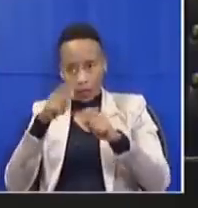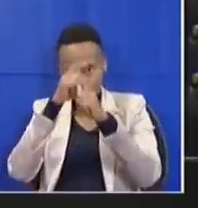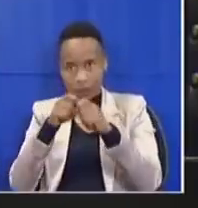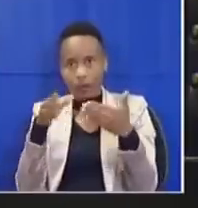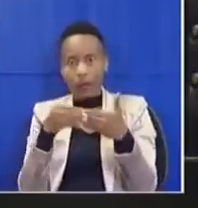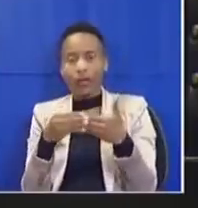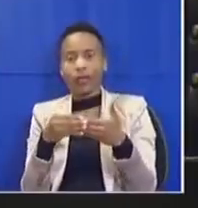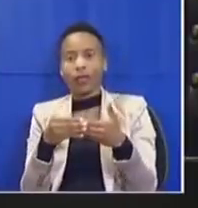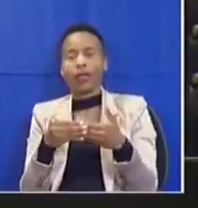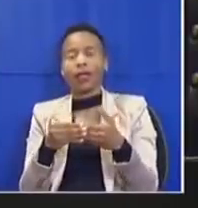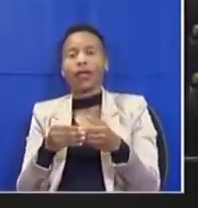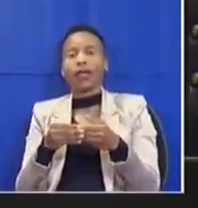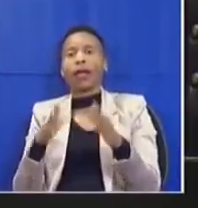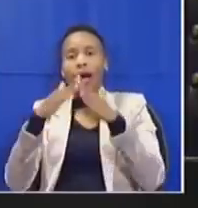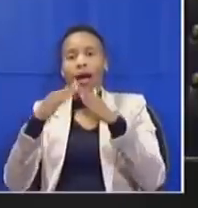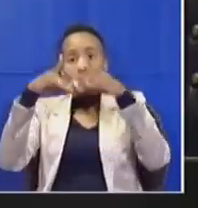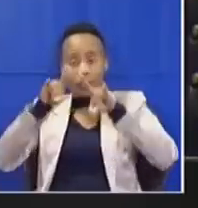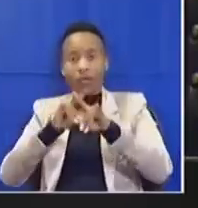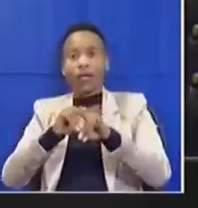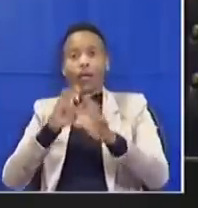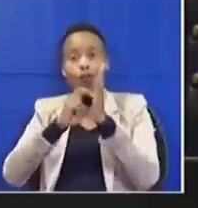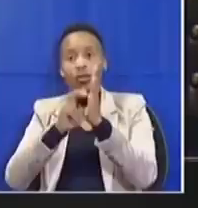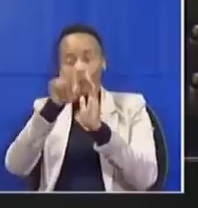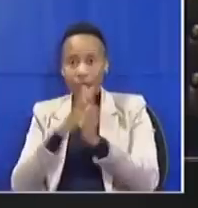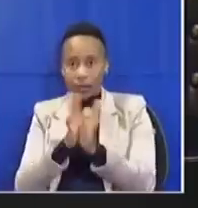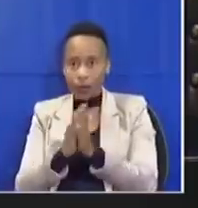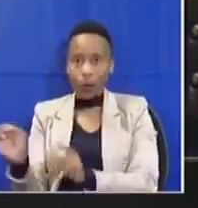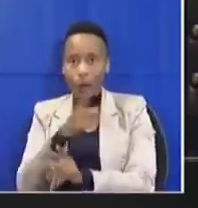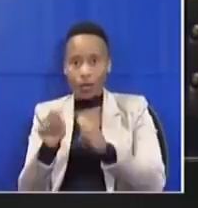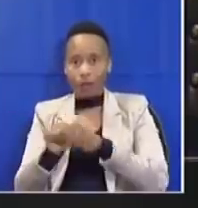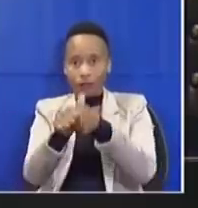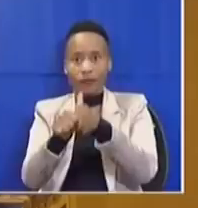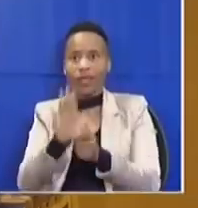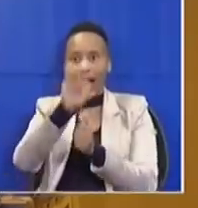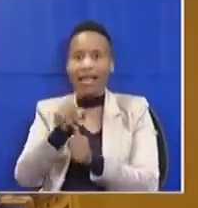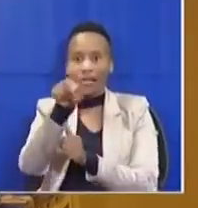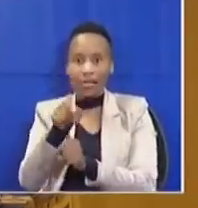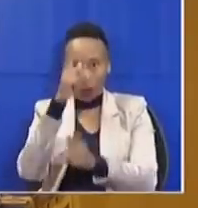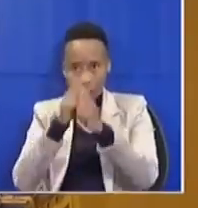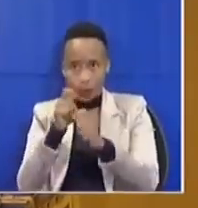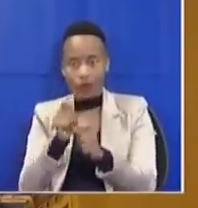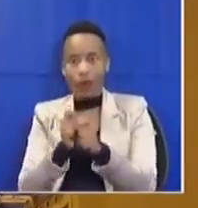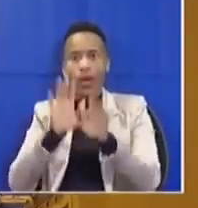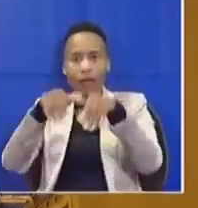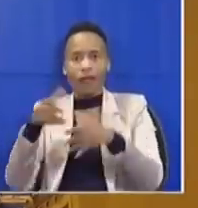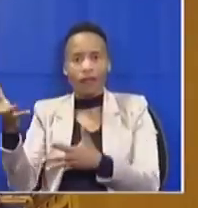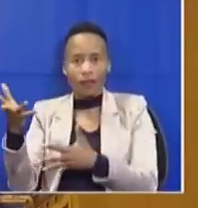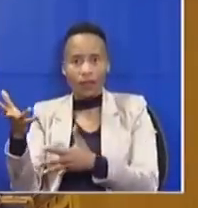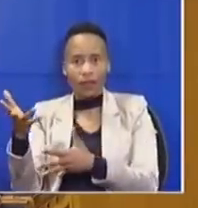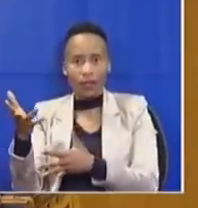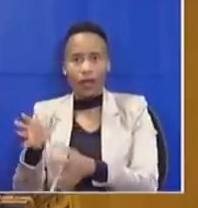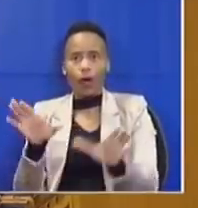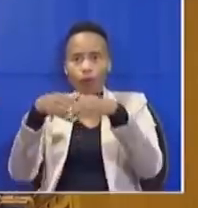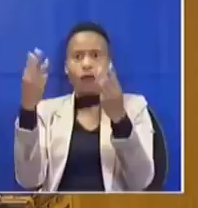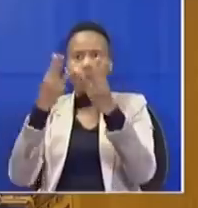Honorable member. House Chairperson, the rules must apply consistently. If you're going to ask the Honourable Vessels for leaving for what he said, to have this group of